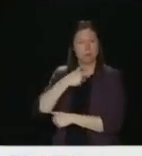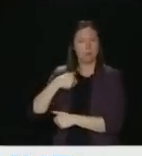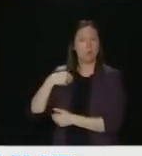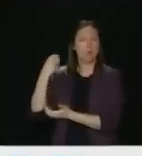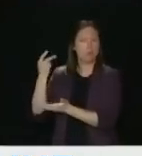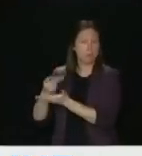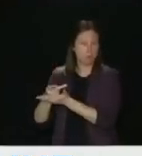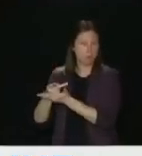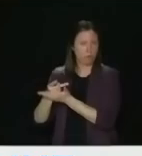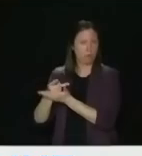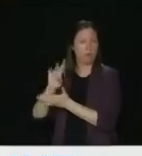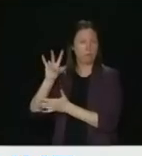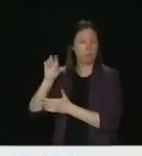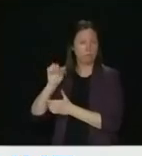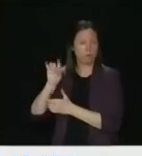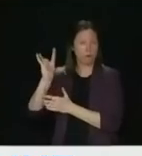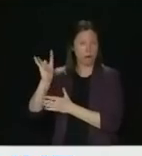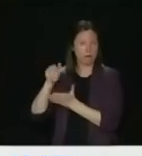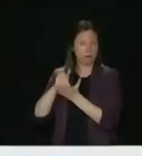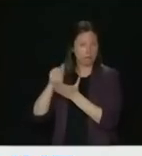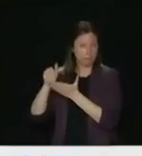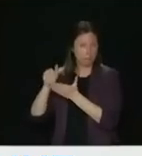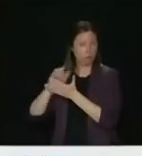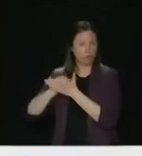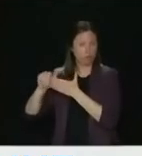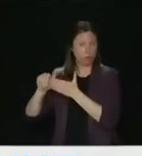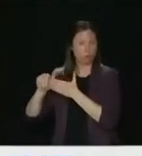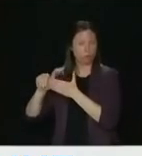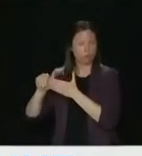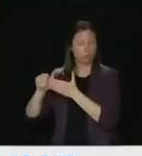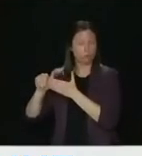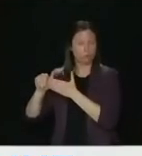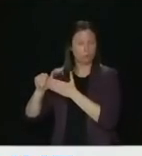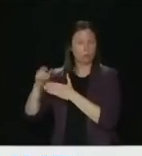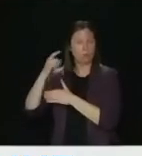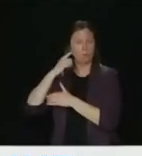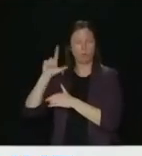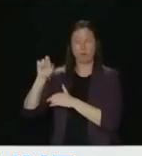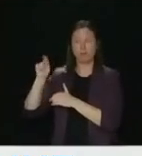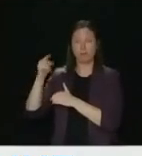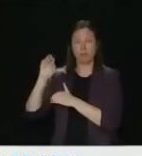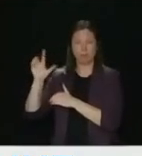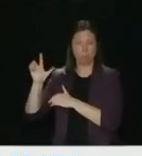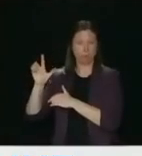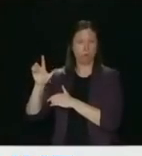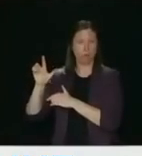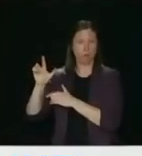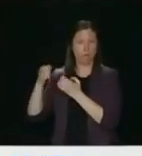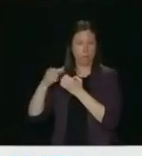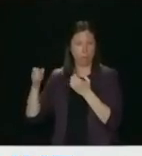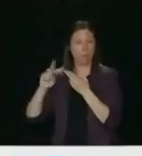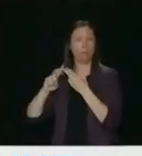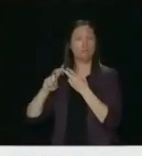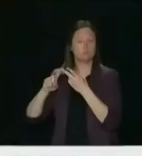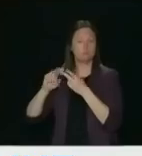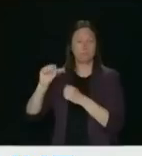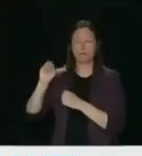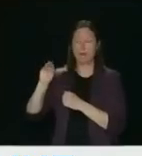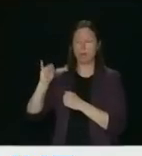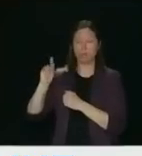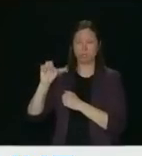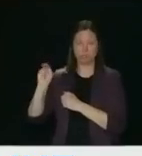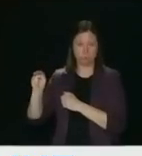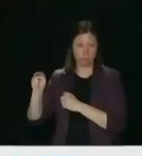provision of $7.8 million worth of lethal equipment and ammunition.